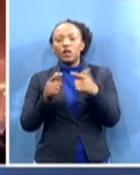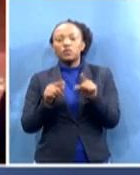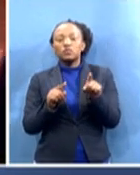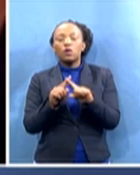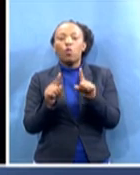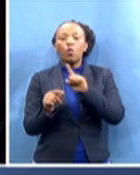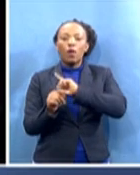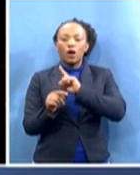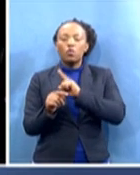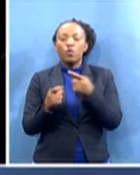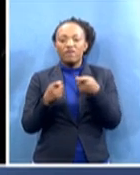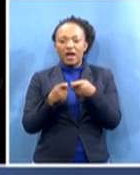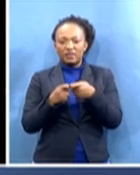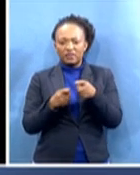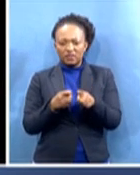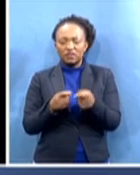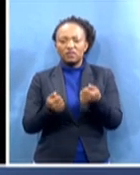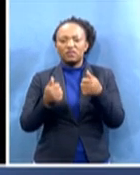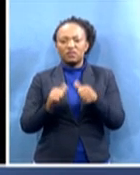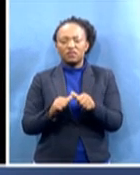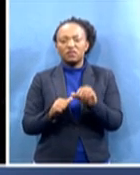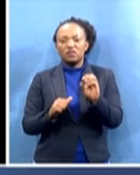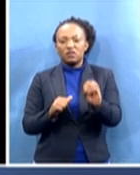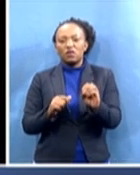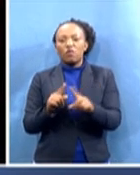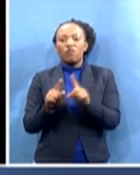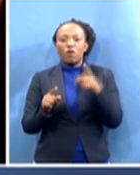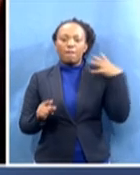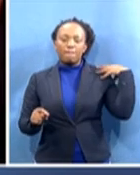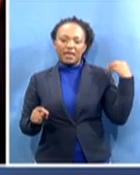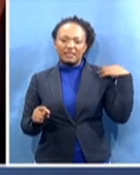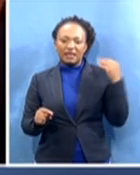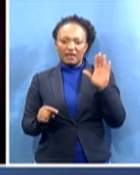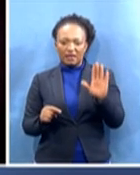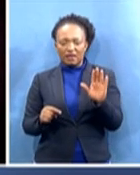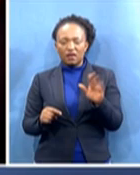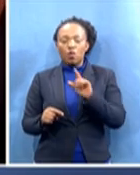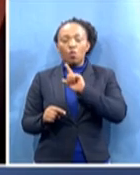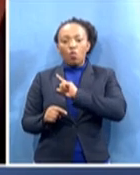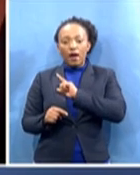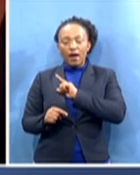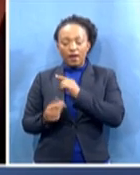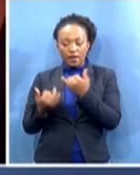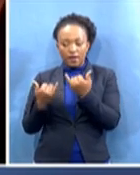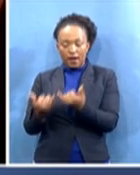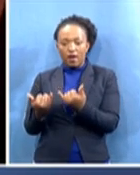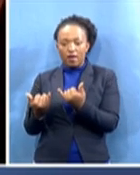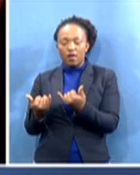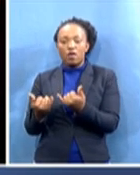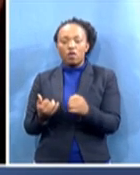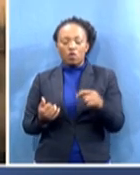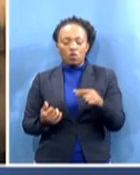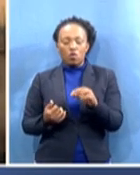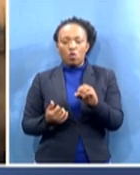in the place the Minister of Integration, because what is going on now in Goma means that we have to be in